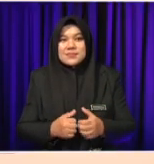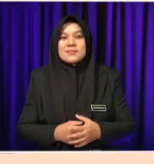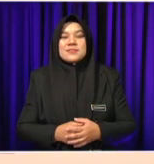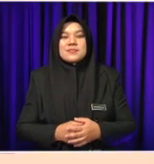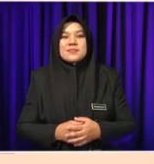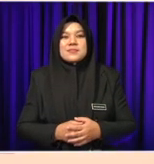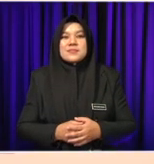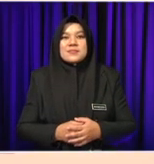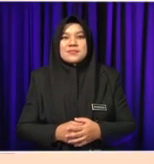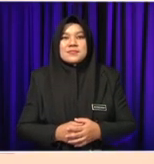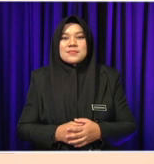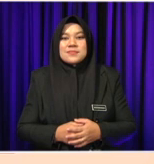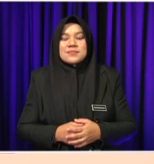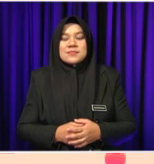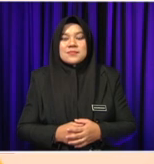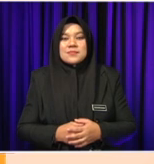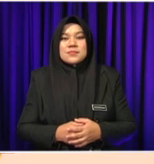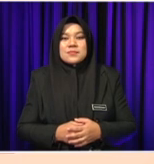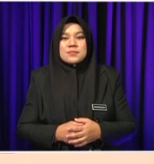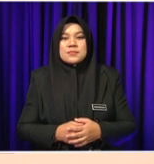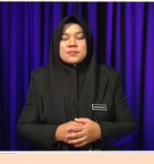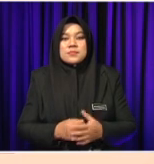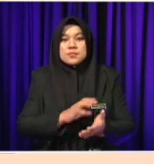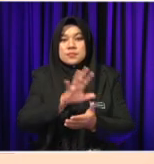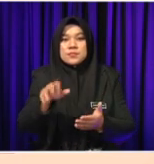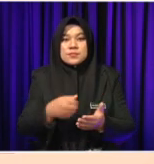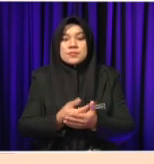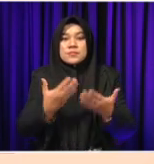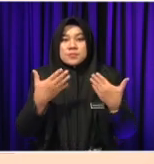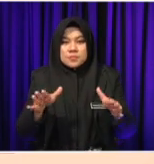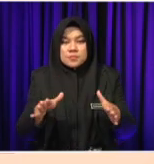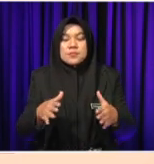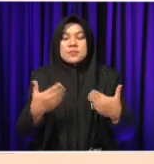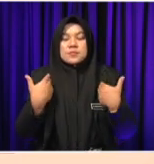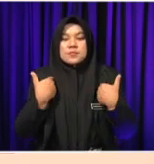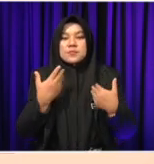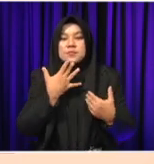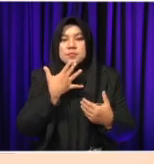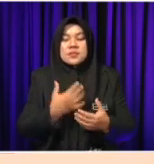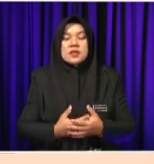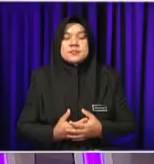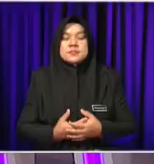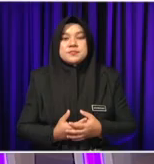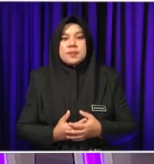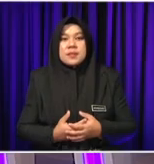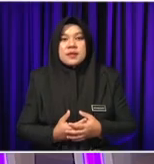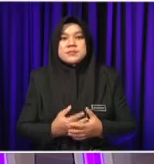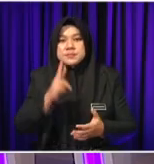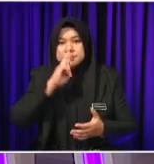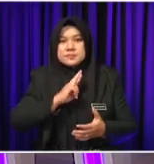Good job. Yeah. All right. That so was great. Have we had all the colors in? We had green. We had yellow. We had